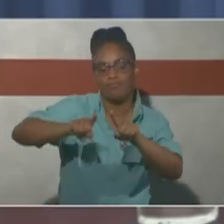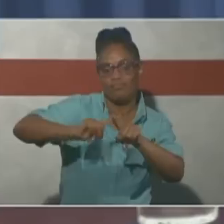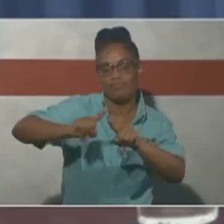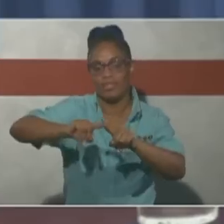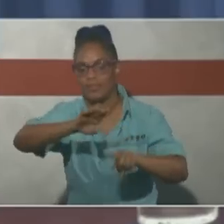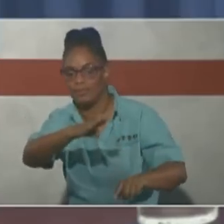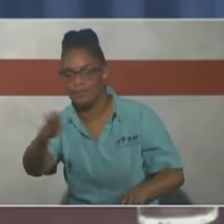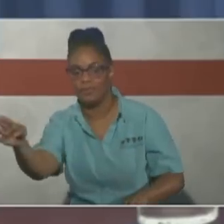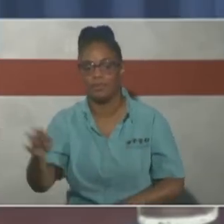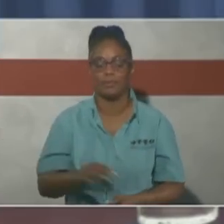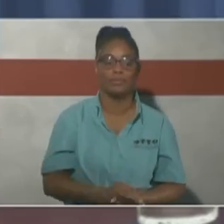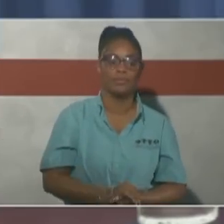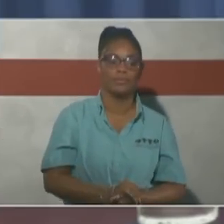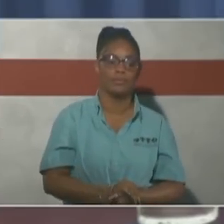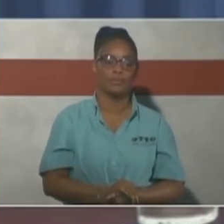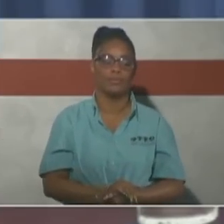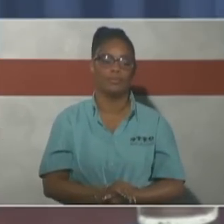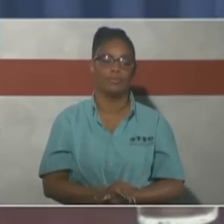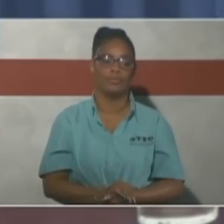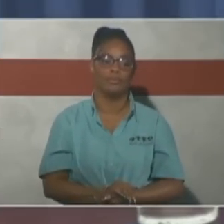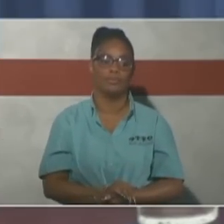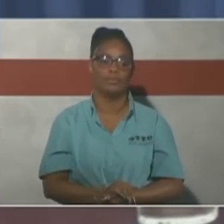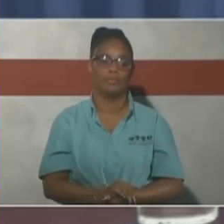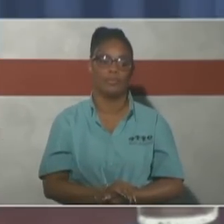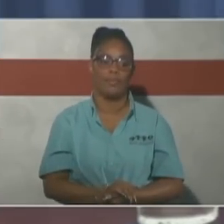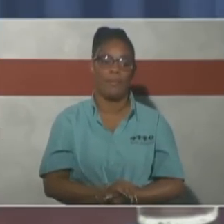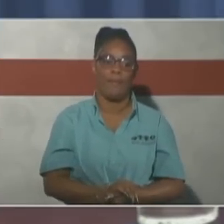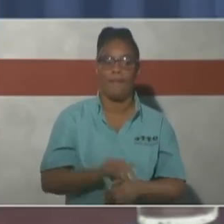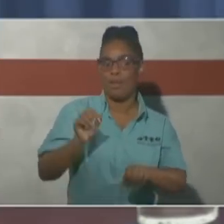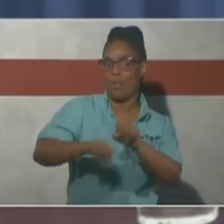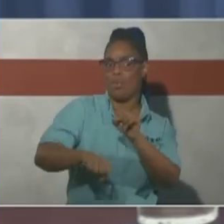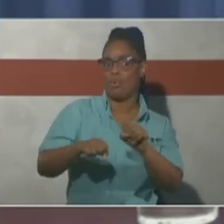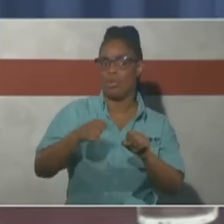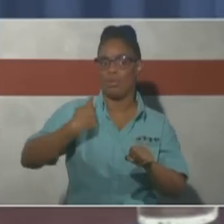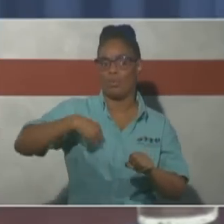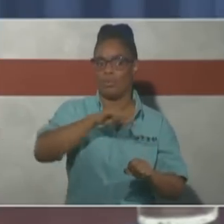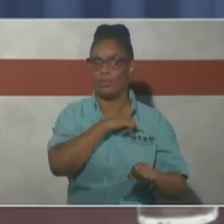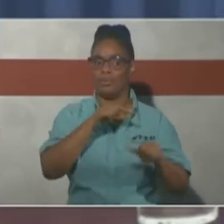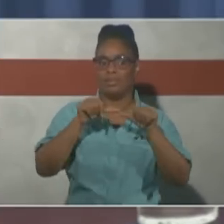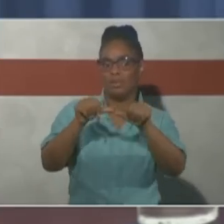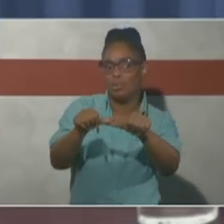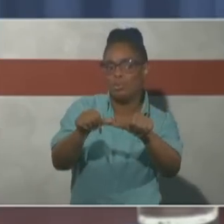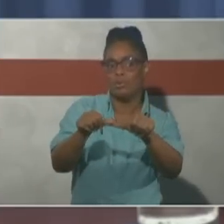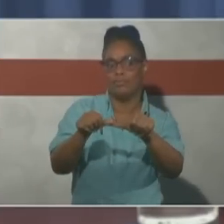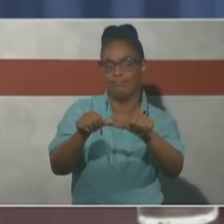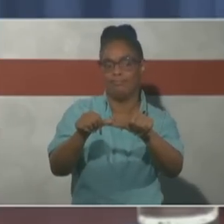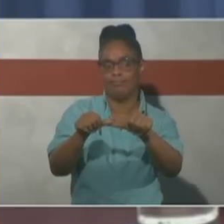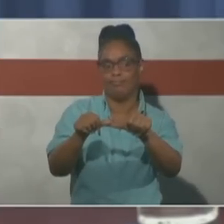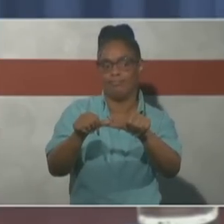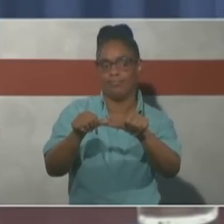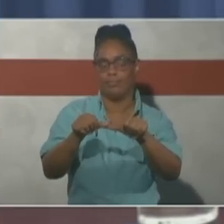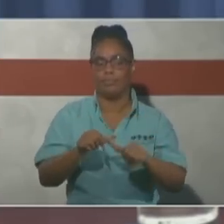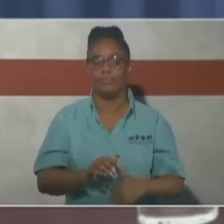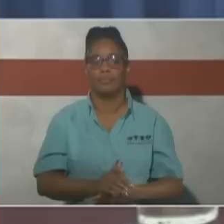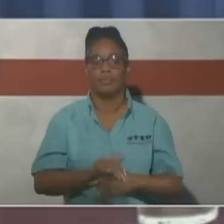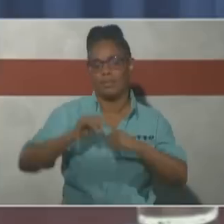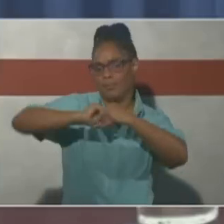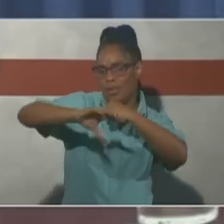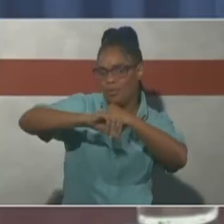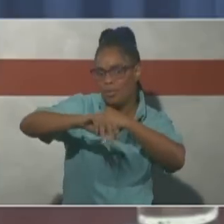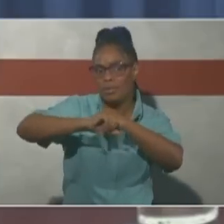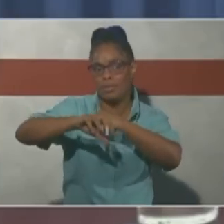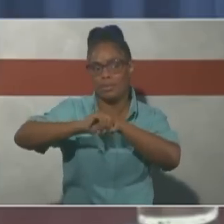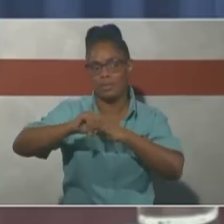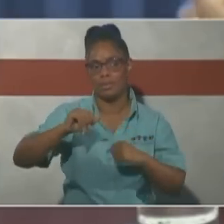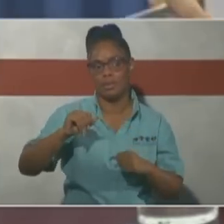programs. And we have engaged the RHAs to call out individually, manually, individually, people